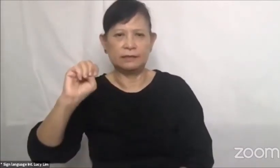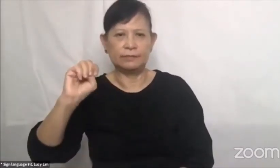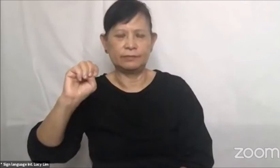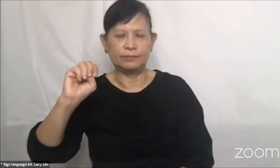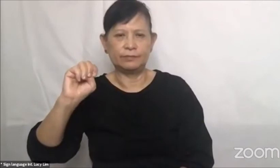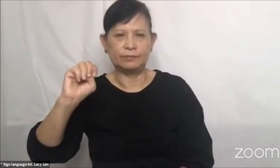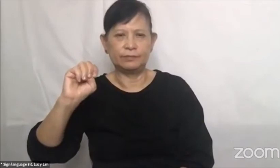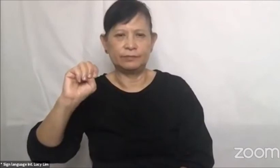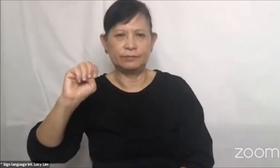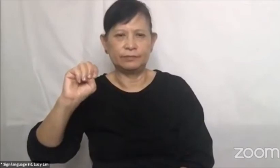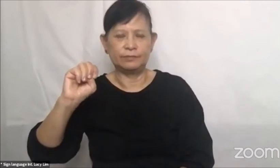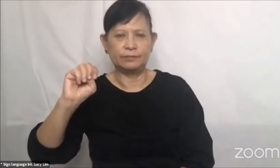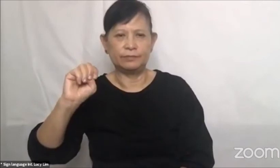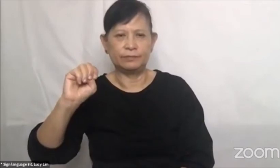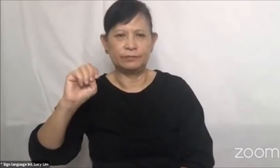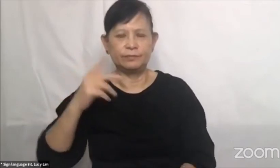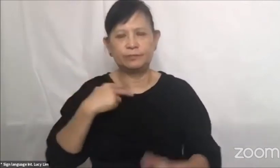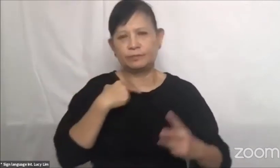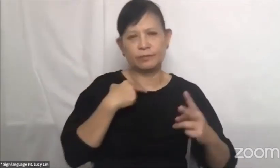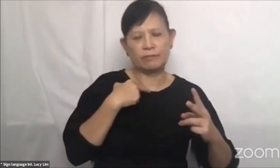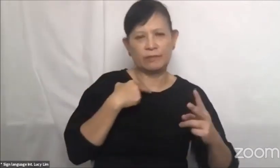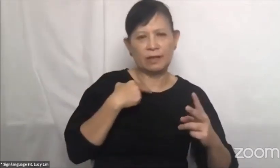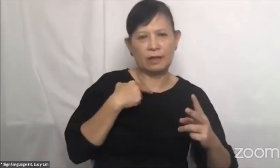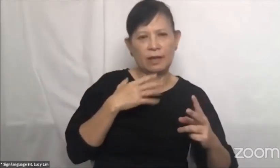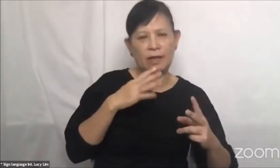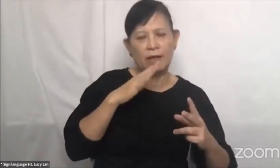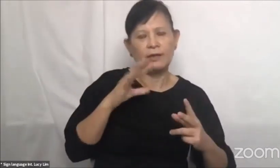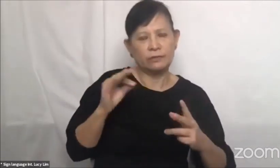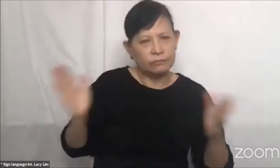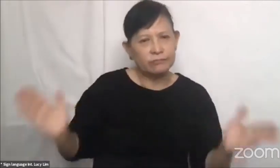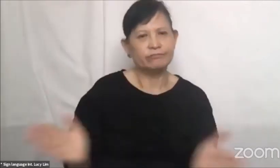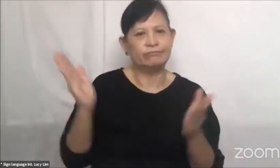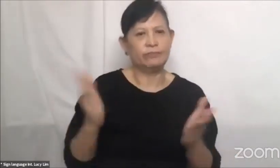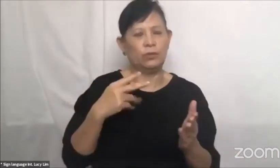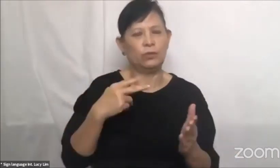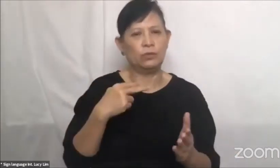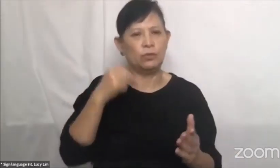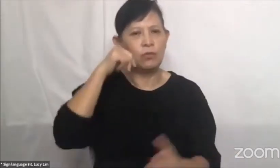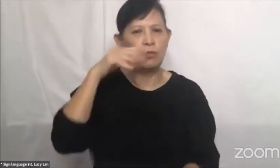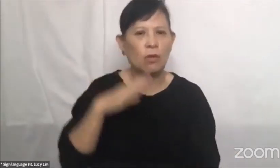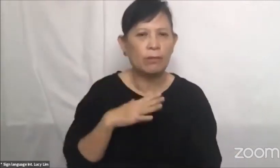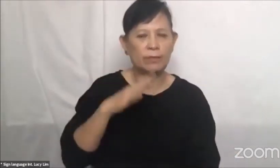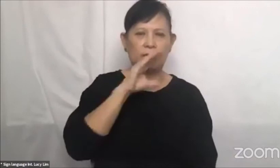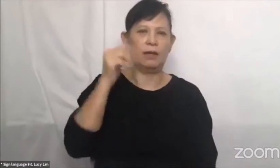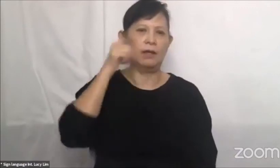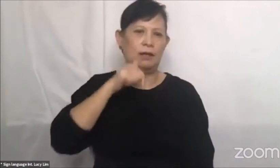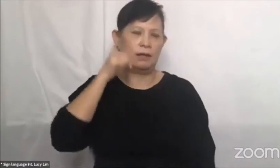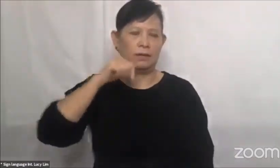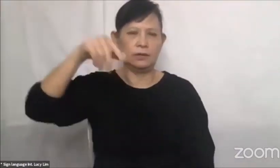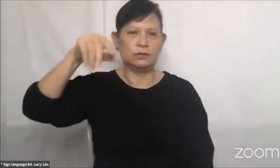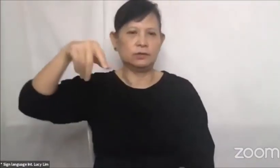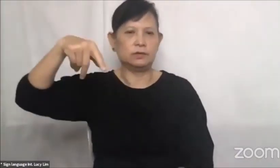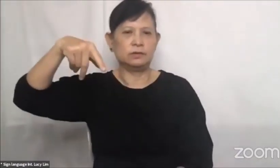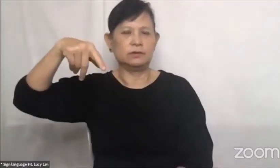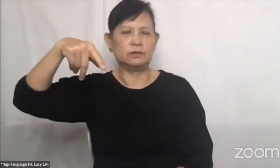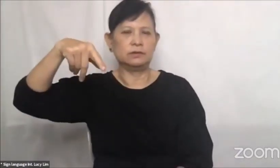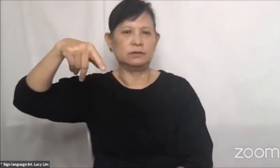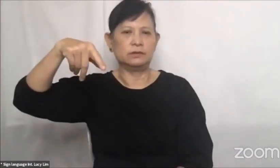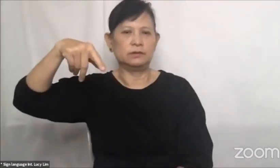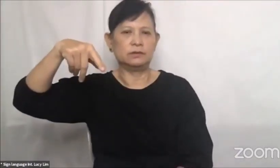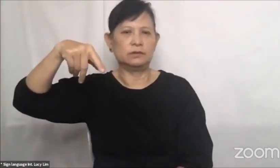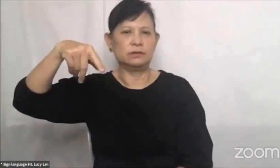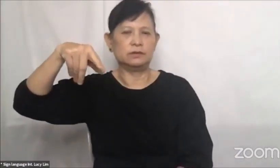voice of persons with disabilities, including women and girls with disabilities.